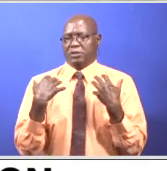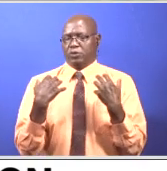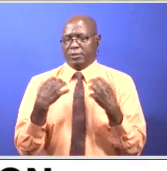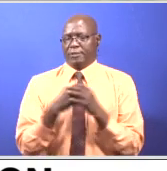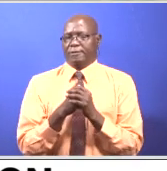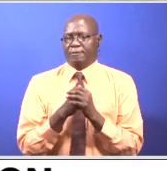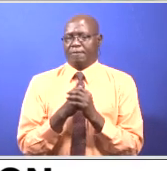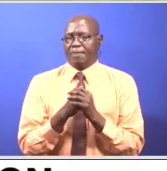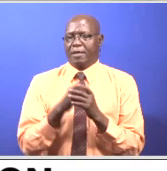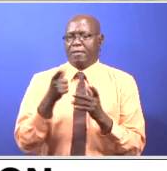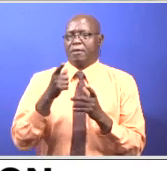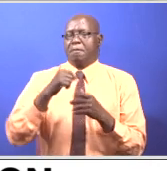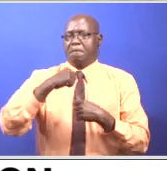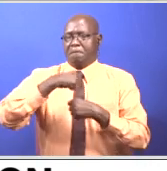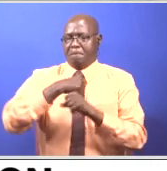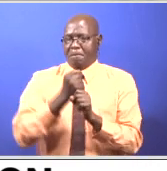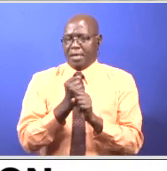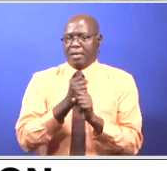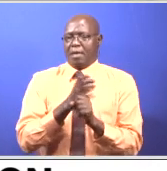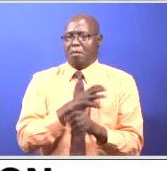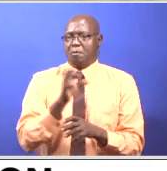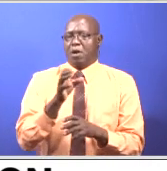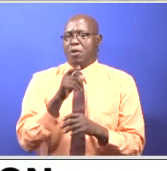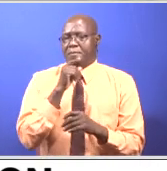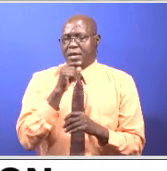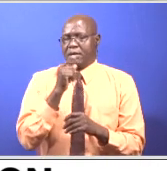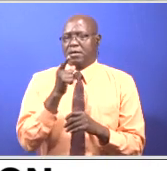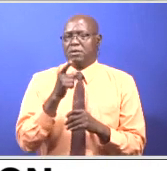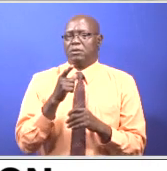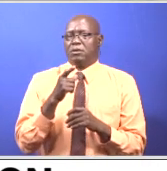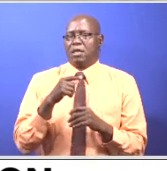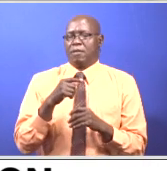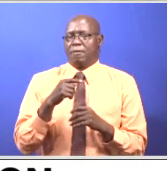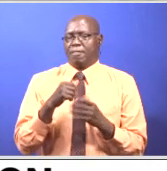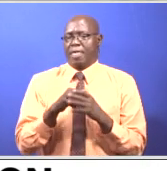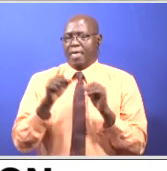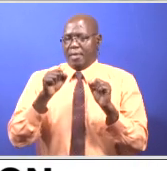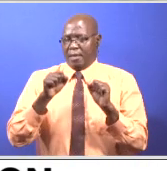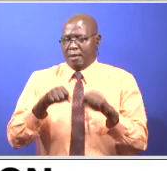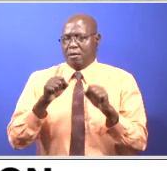whereby we are empowering men to be able to own the hands of